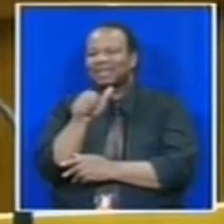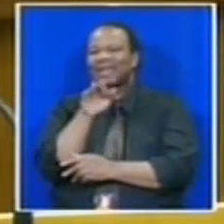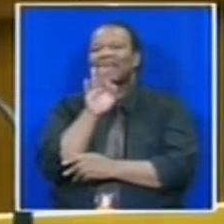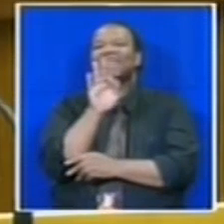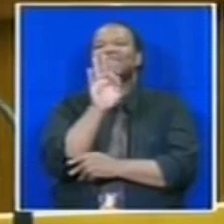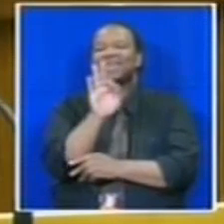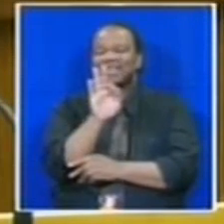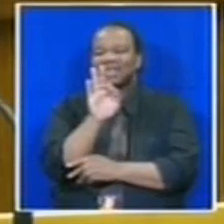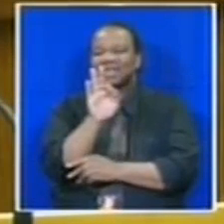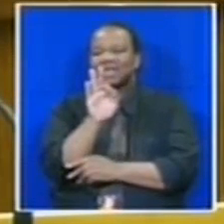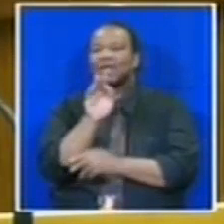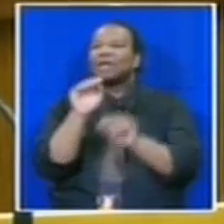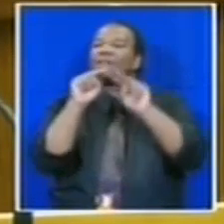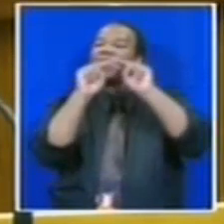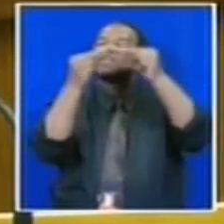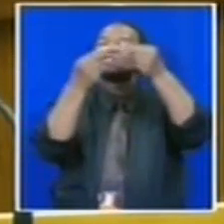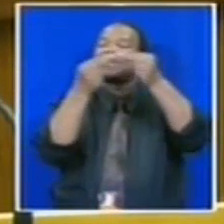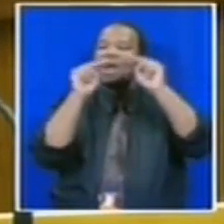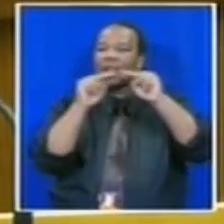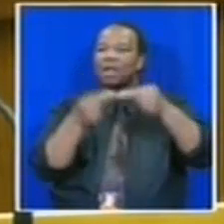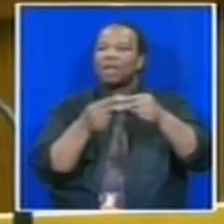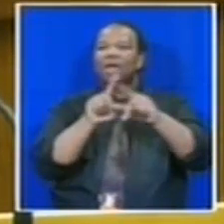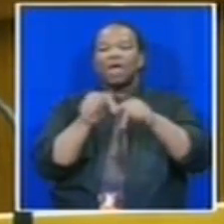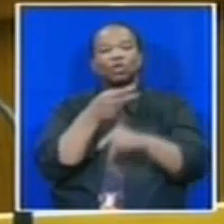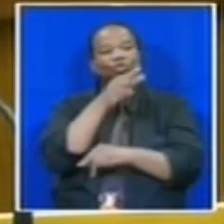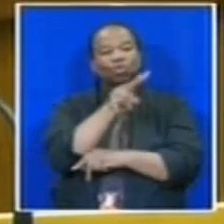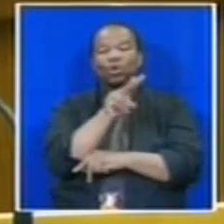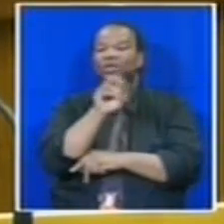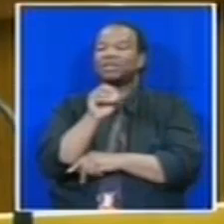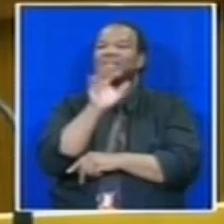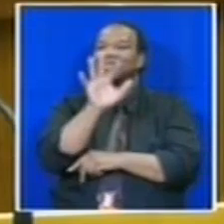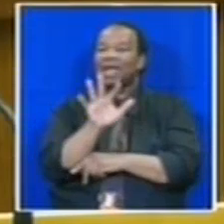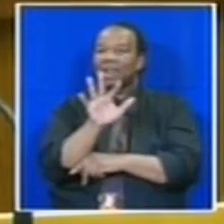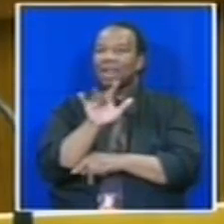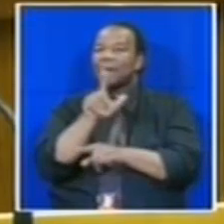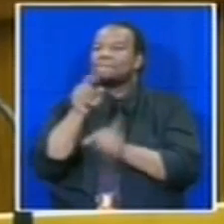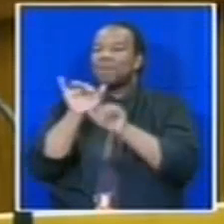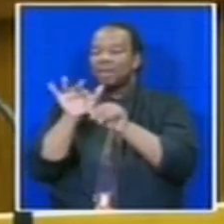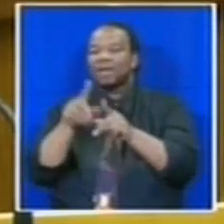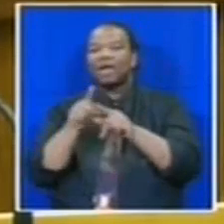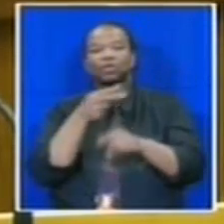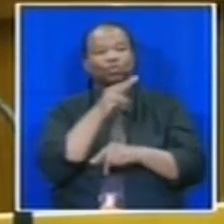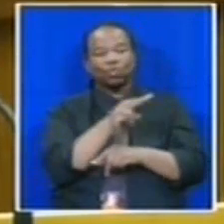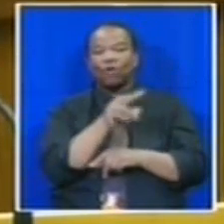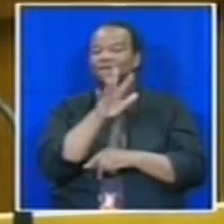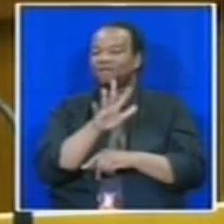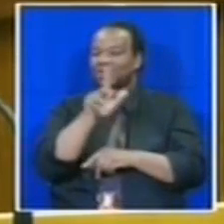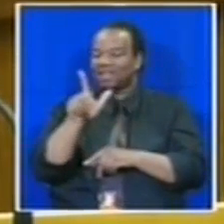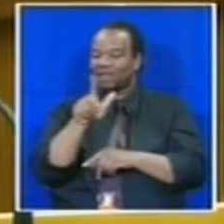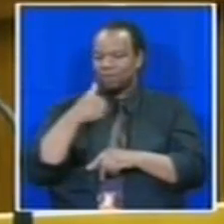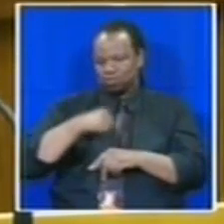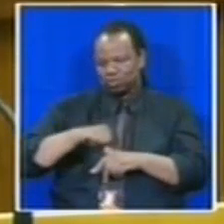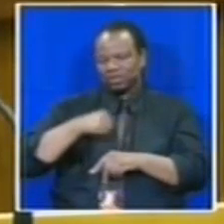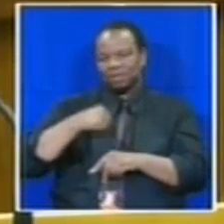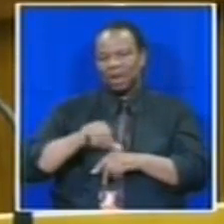provincial departments, 210 public entities, 257 municipalities. These are the